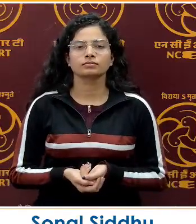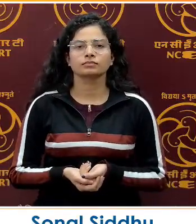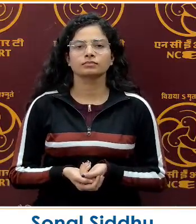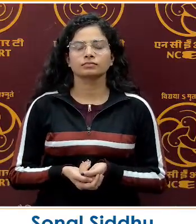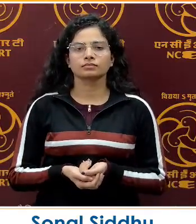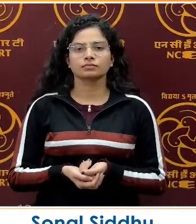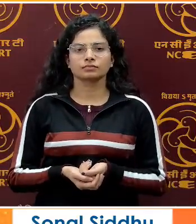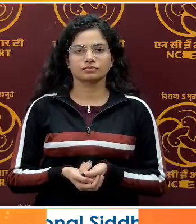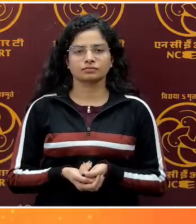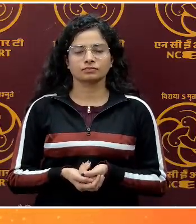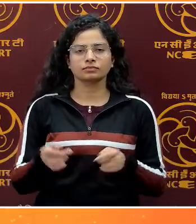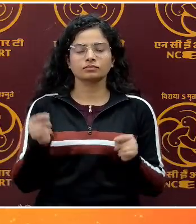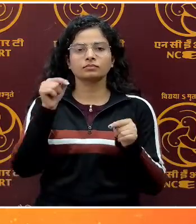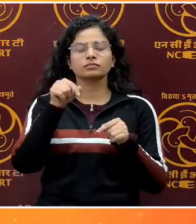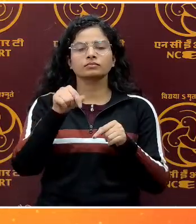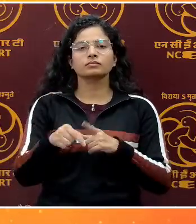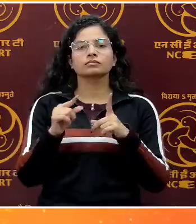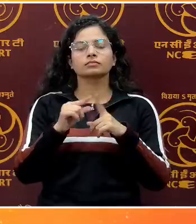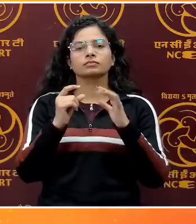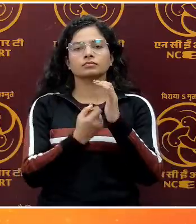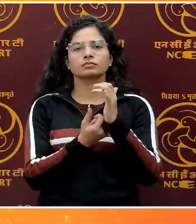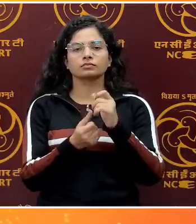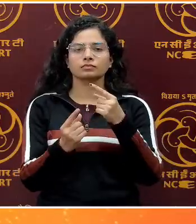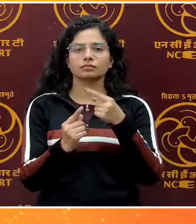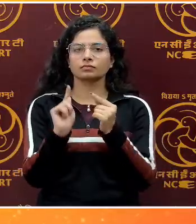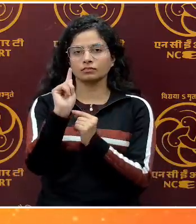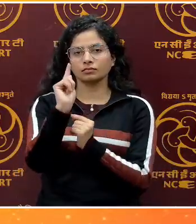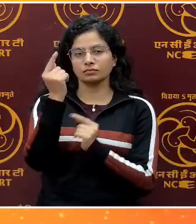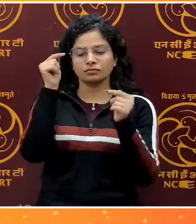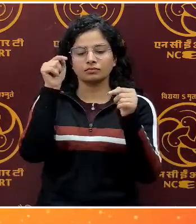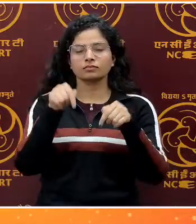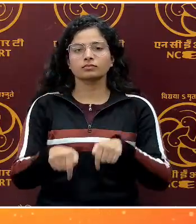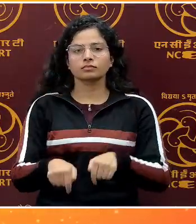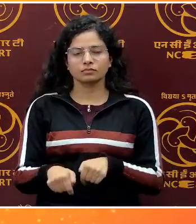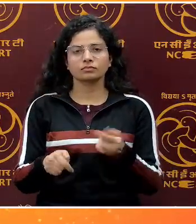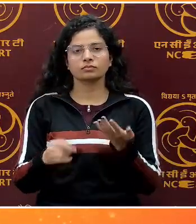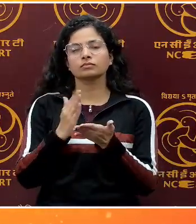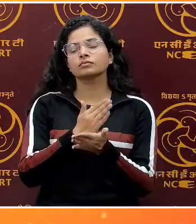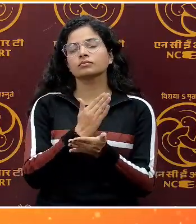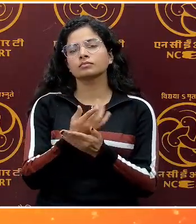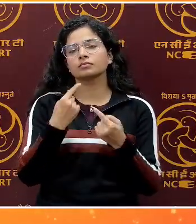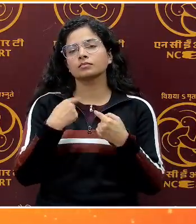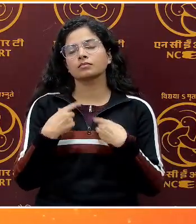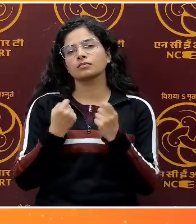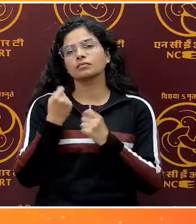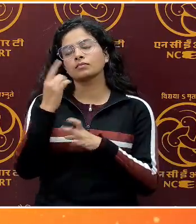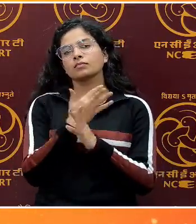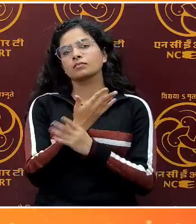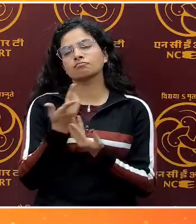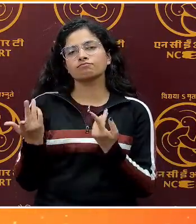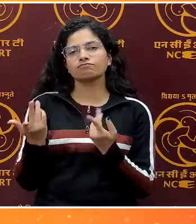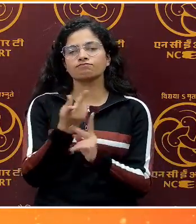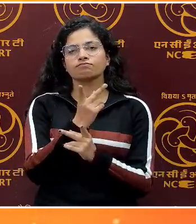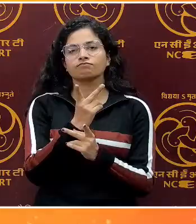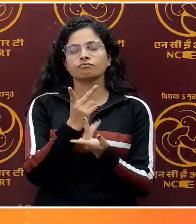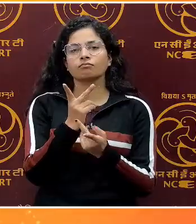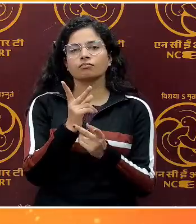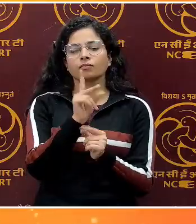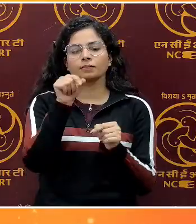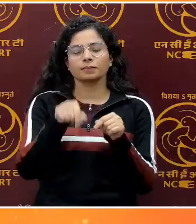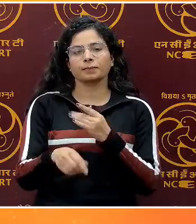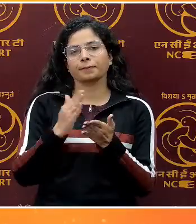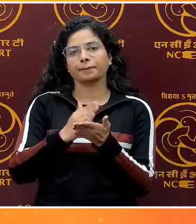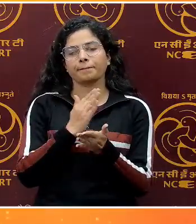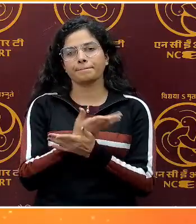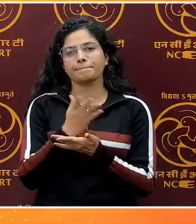ma'am, since it's going to be part 1 of the particular chapter, I want to understand from you what all you'll be covering in the session